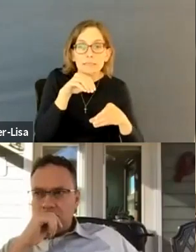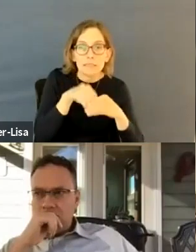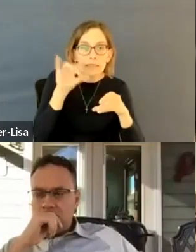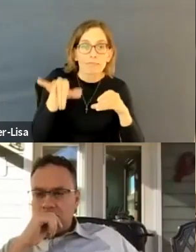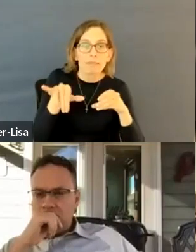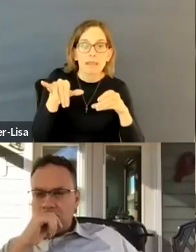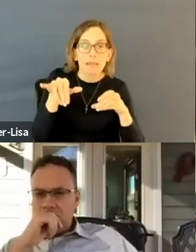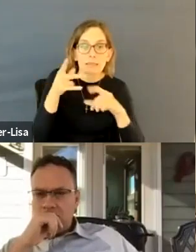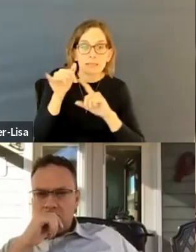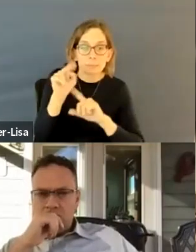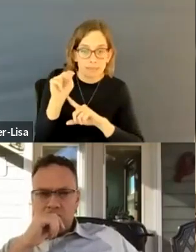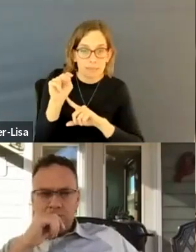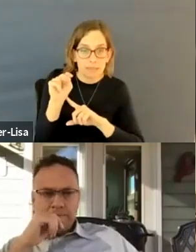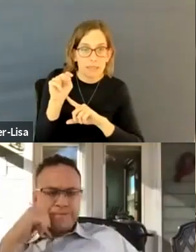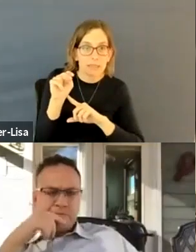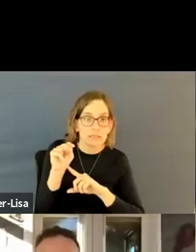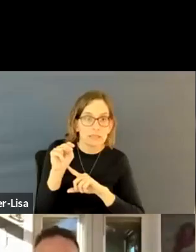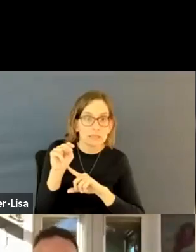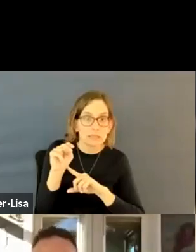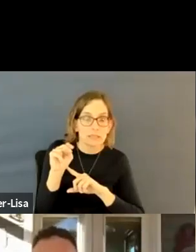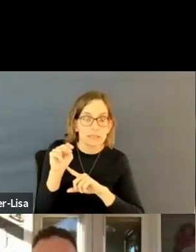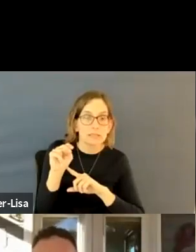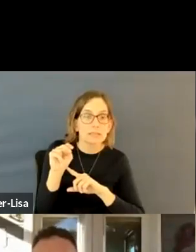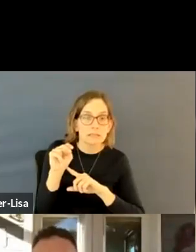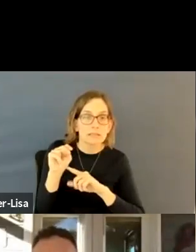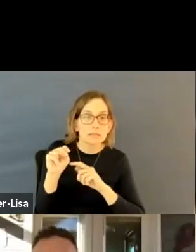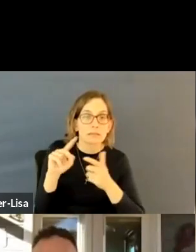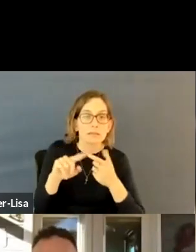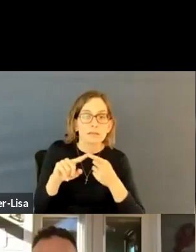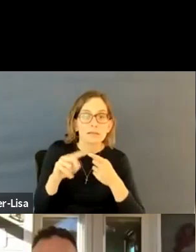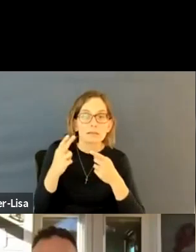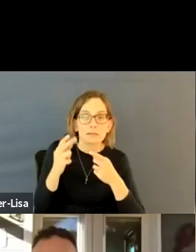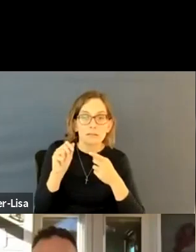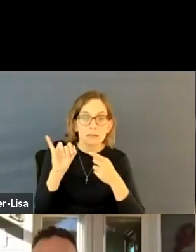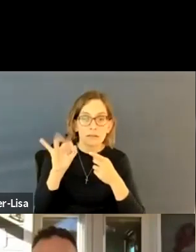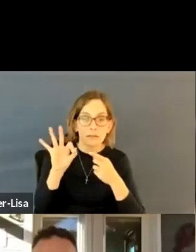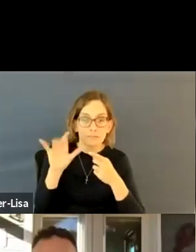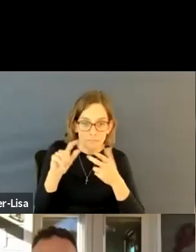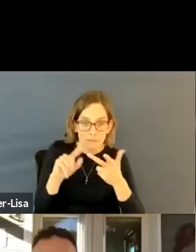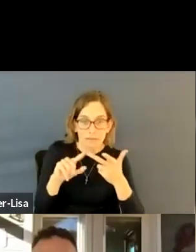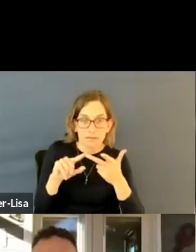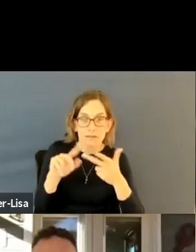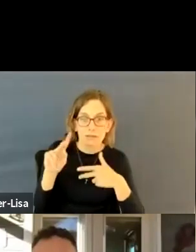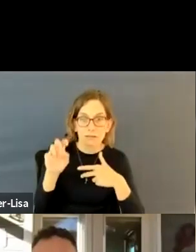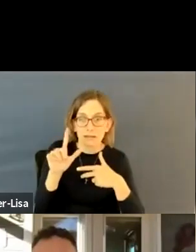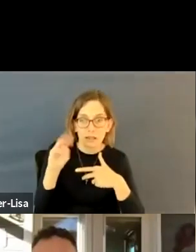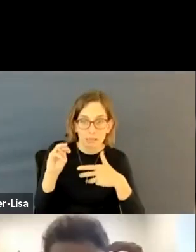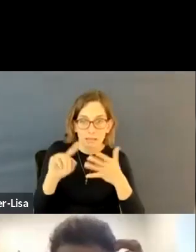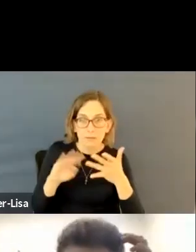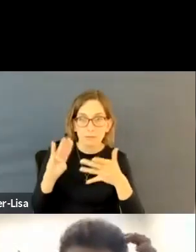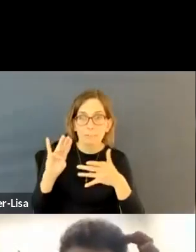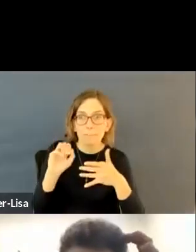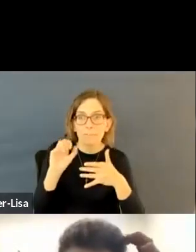pinned. So that is Haifa and Callum and